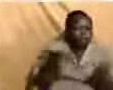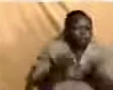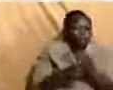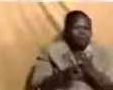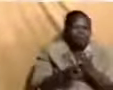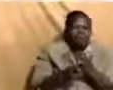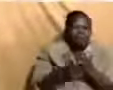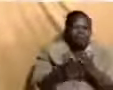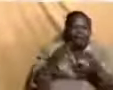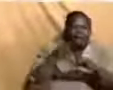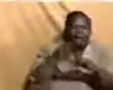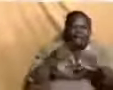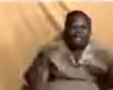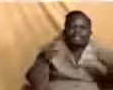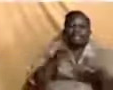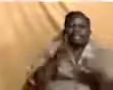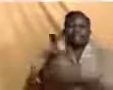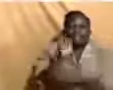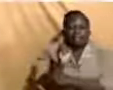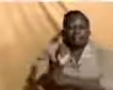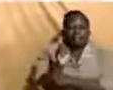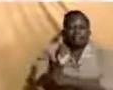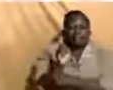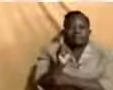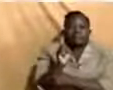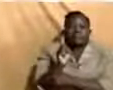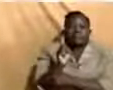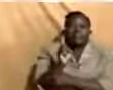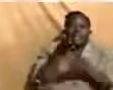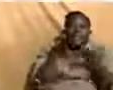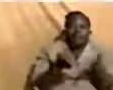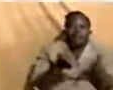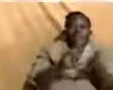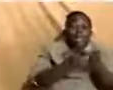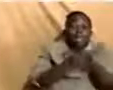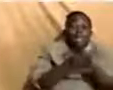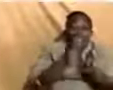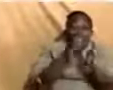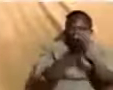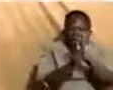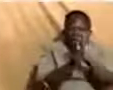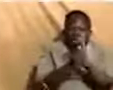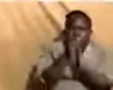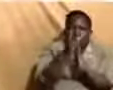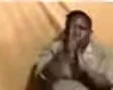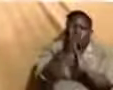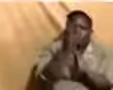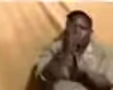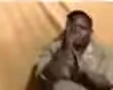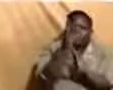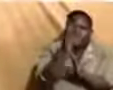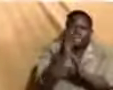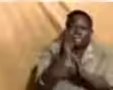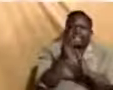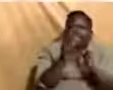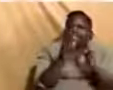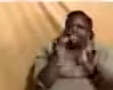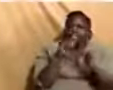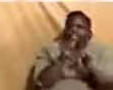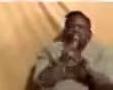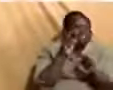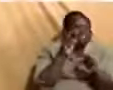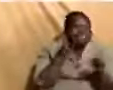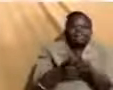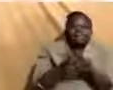was involved in such a minor traffic offense, as the case may be. So Article 143, Clause 3 is not superfluous as suggested by